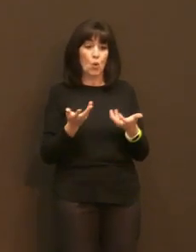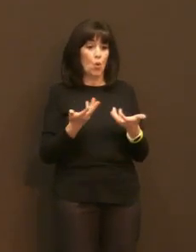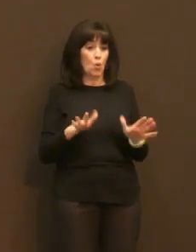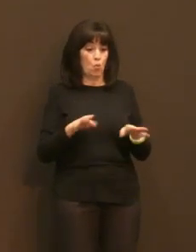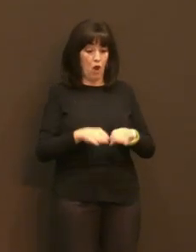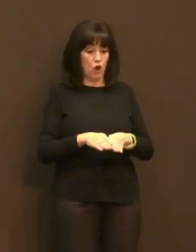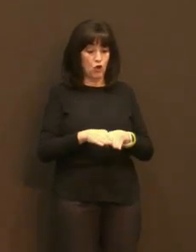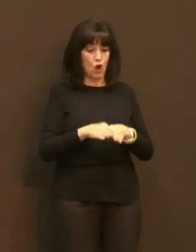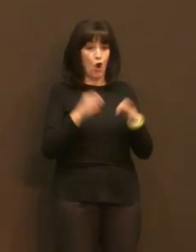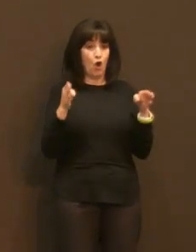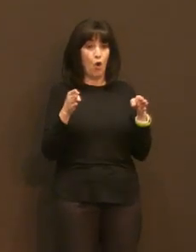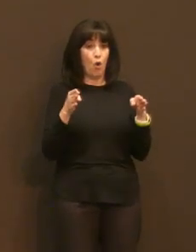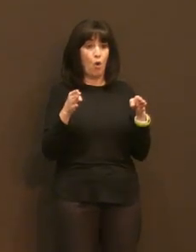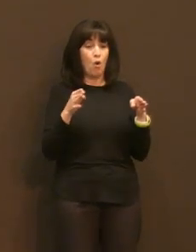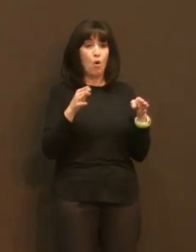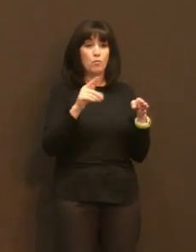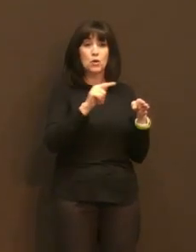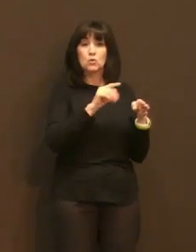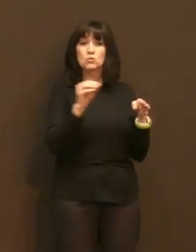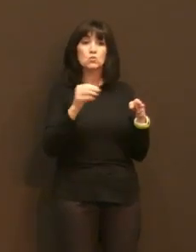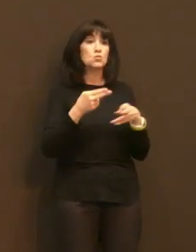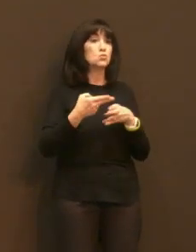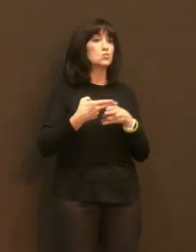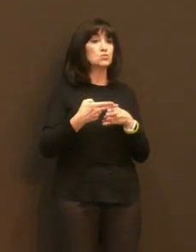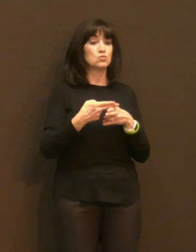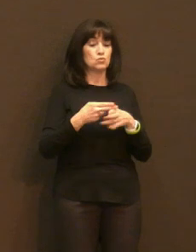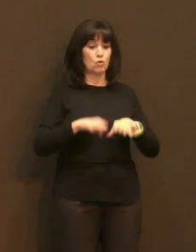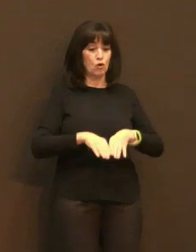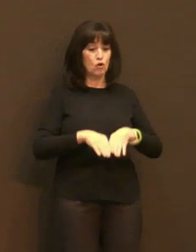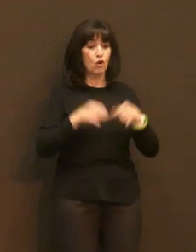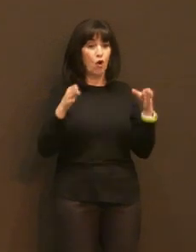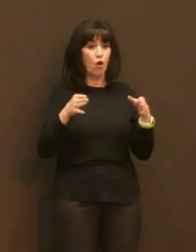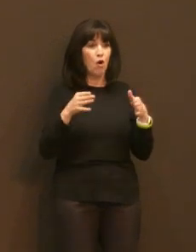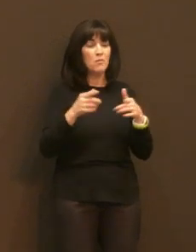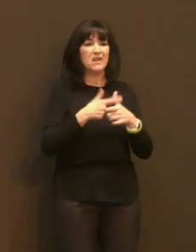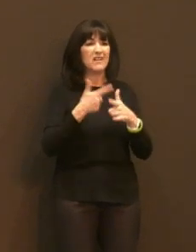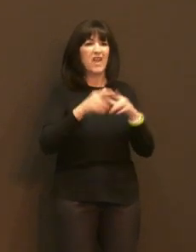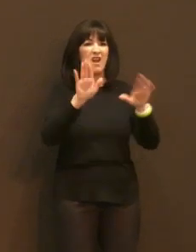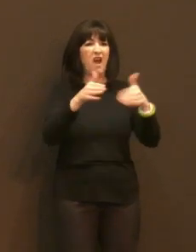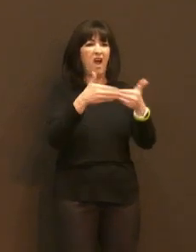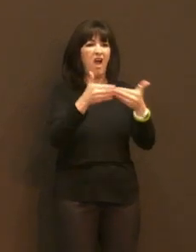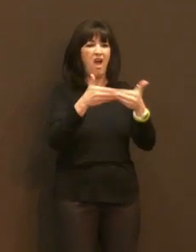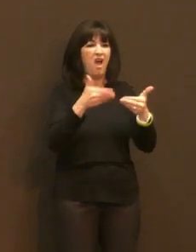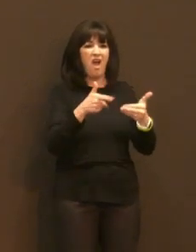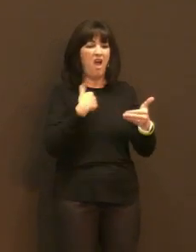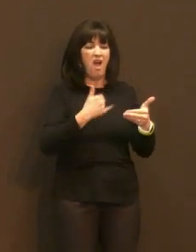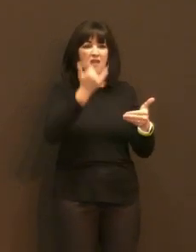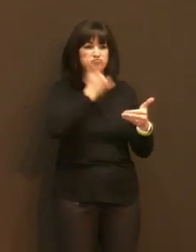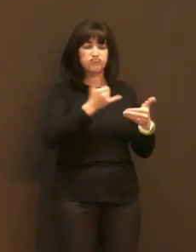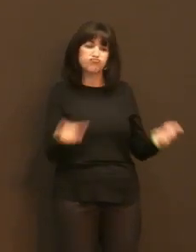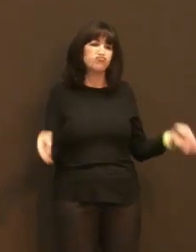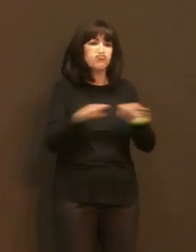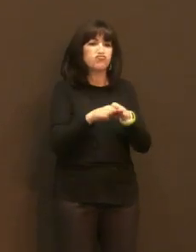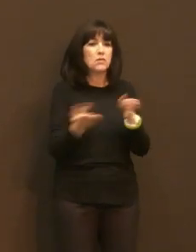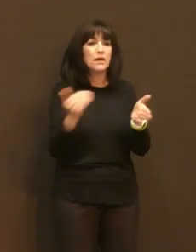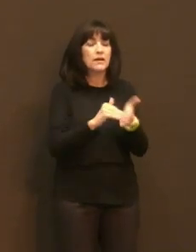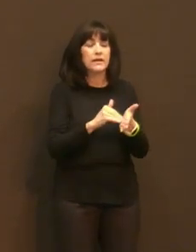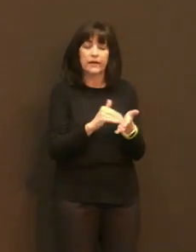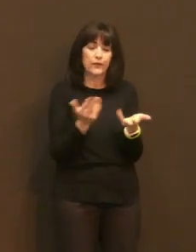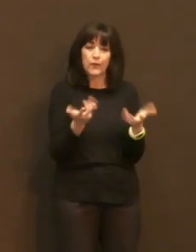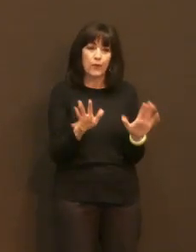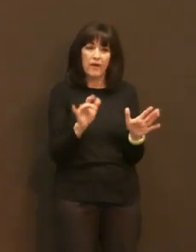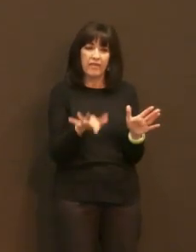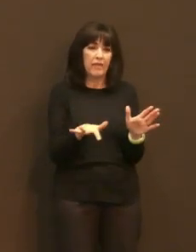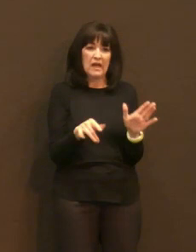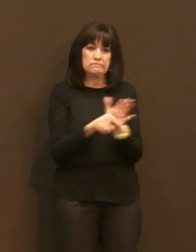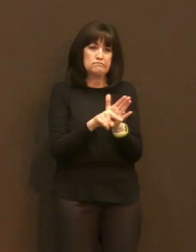soon and be at risk of a rebound and have to close things that you've opened again. That just really is a bad thing. You